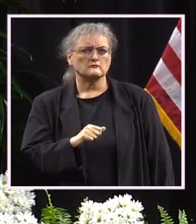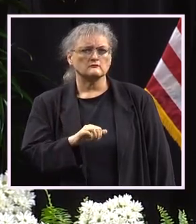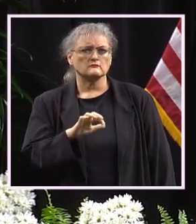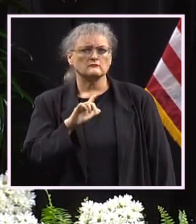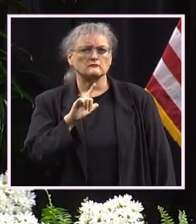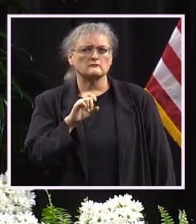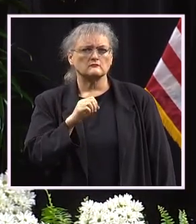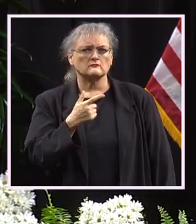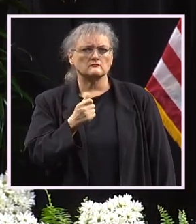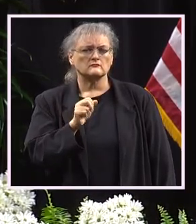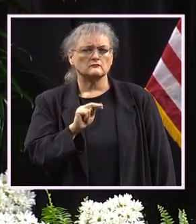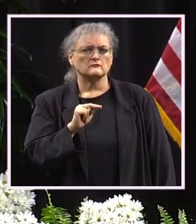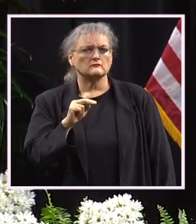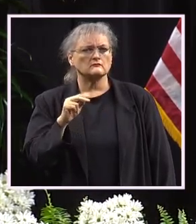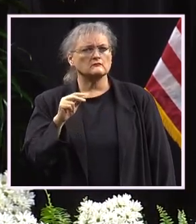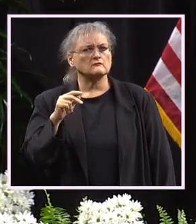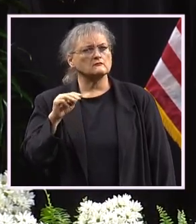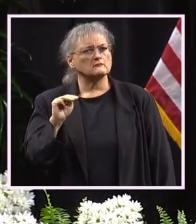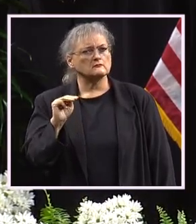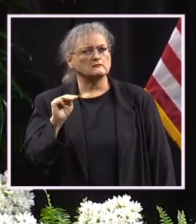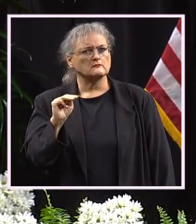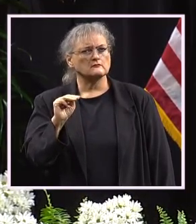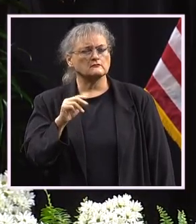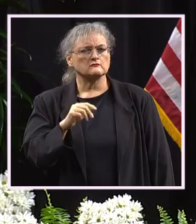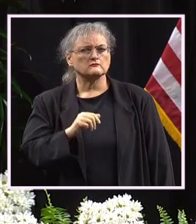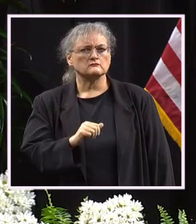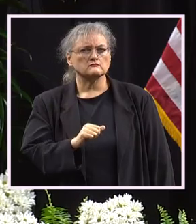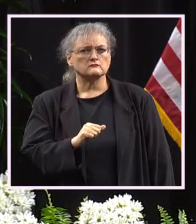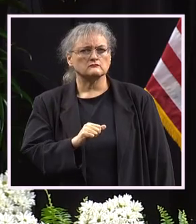Logan P. Masters.